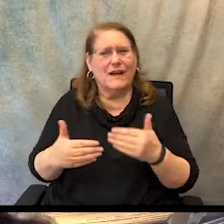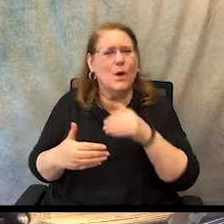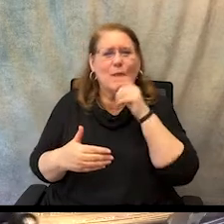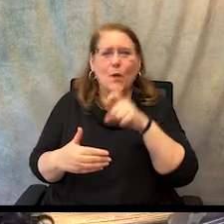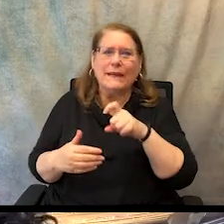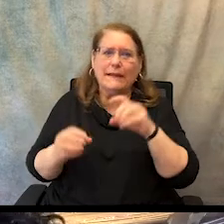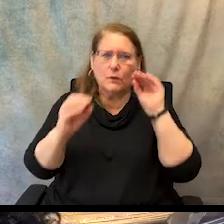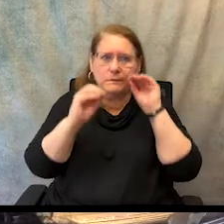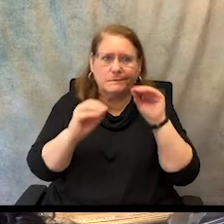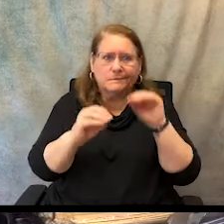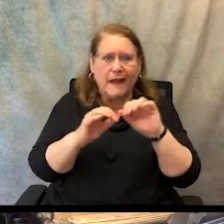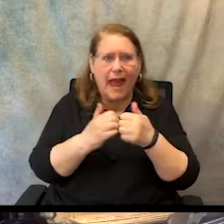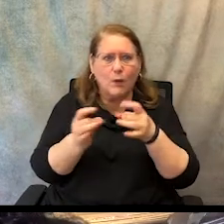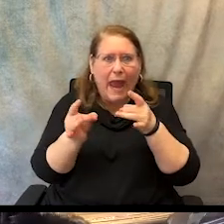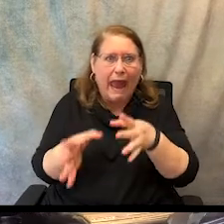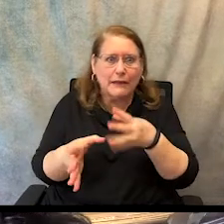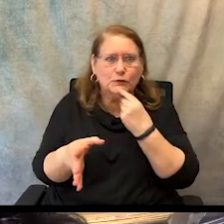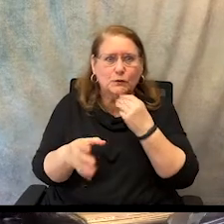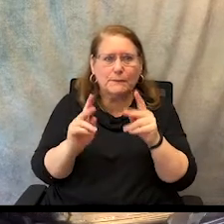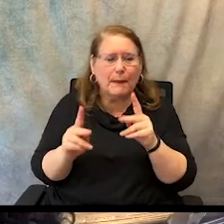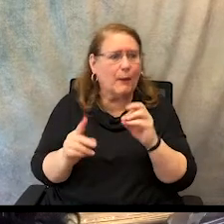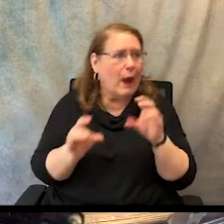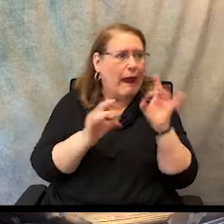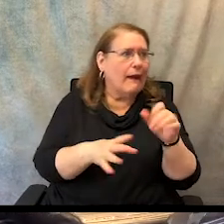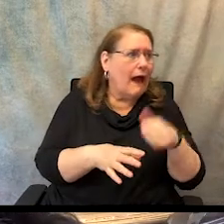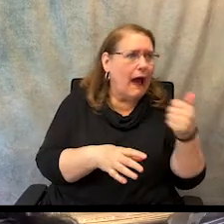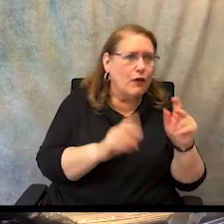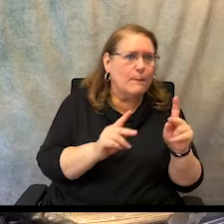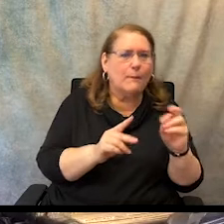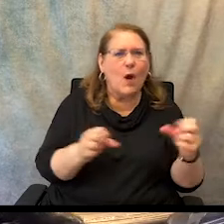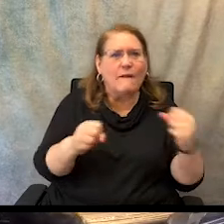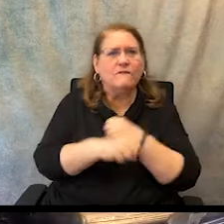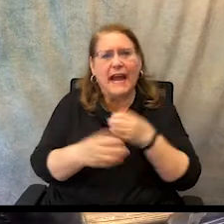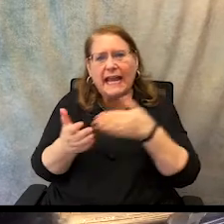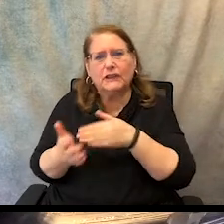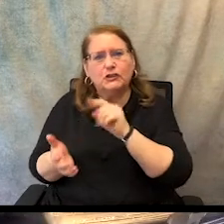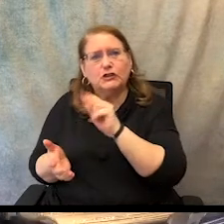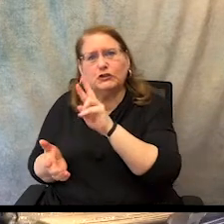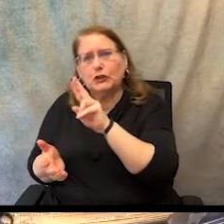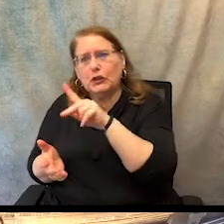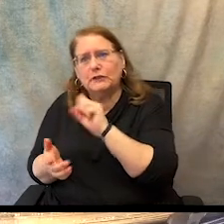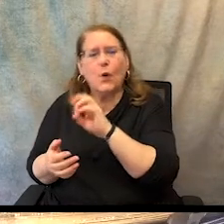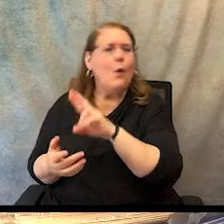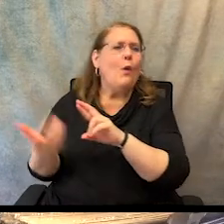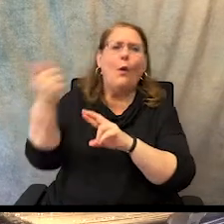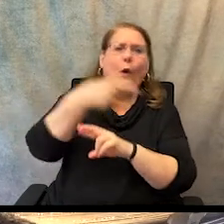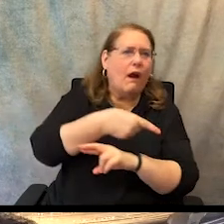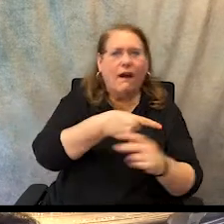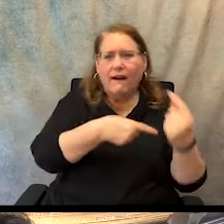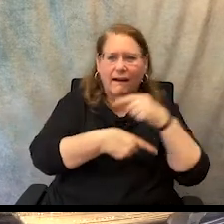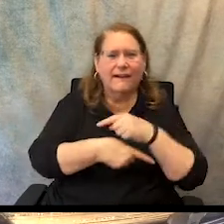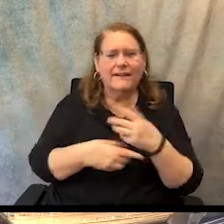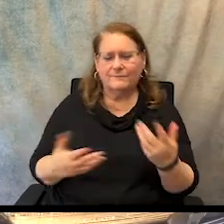need to educate them how to hate Jewish people or to hate other people or to fight against Turks or against Kurds.